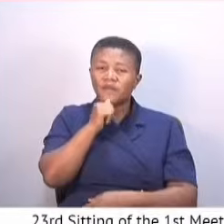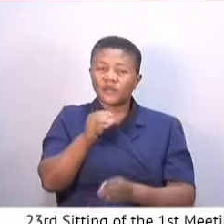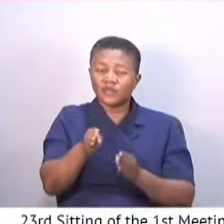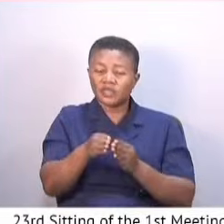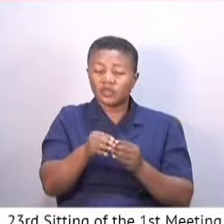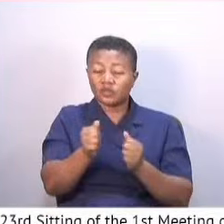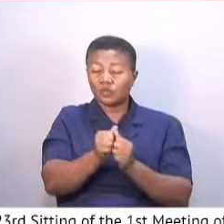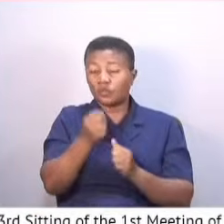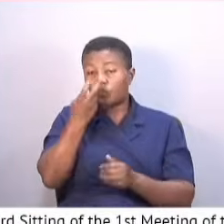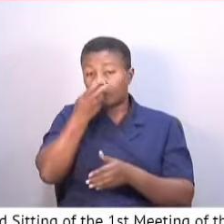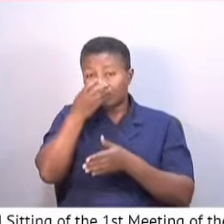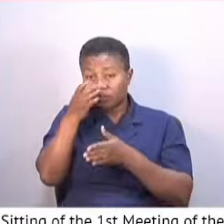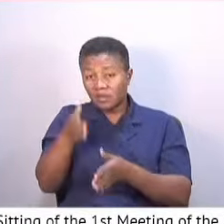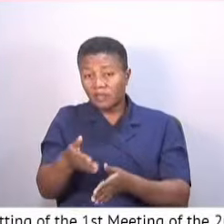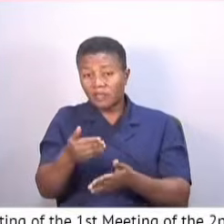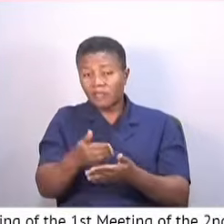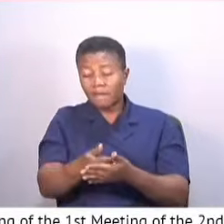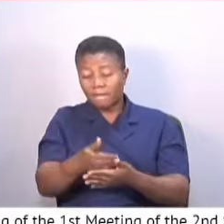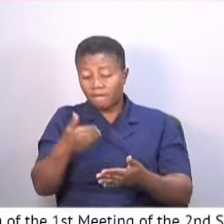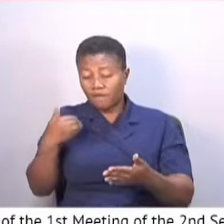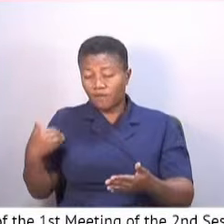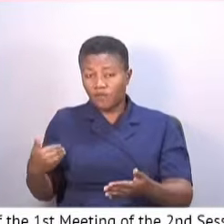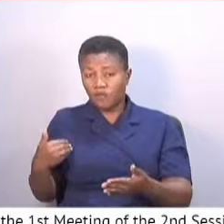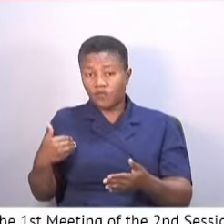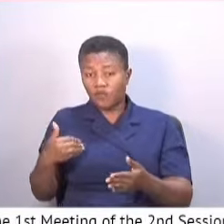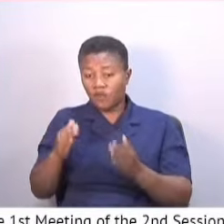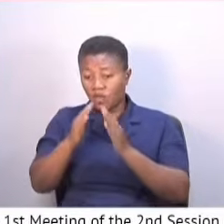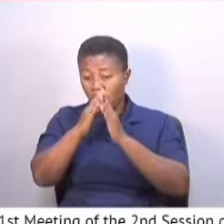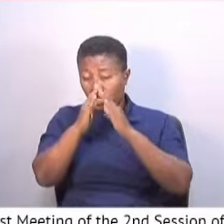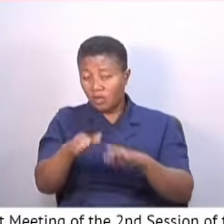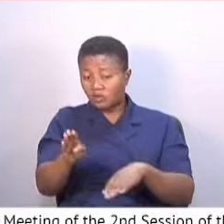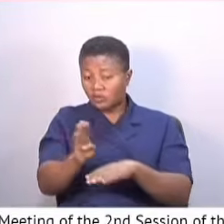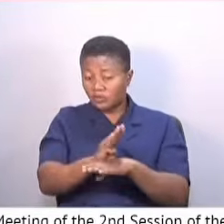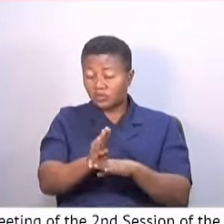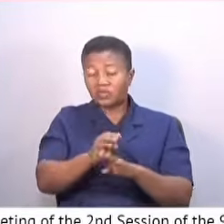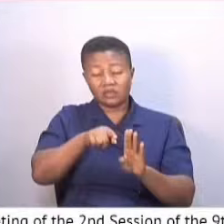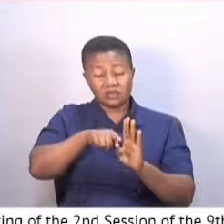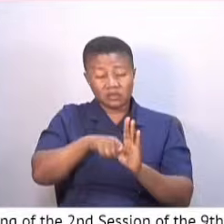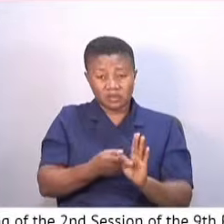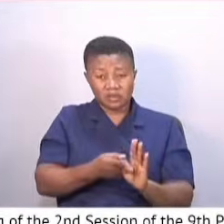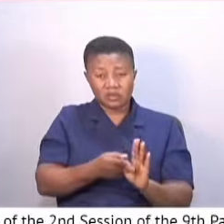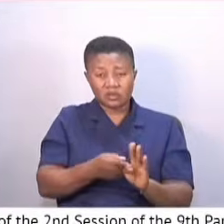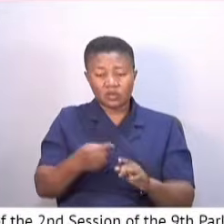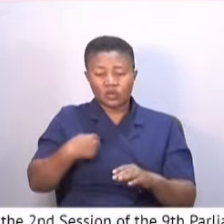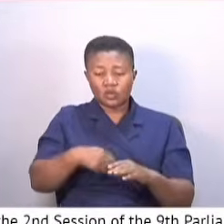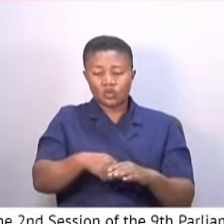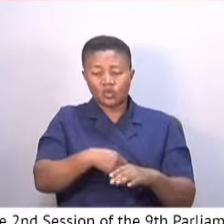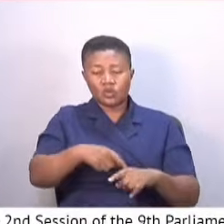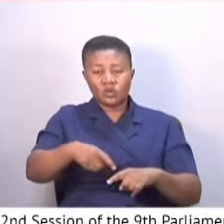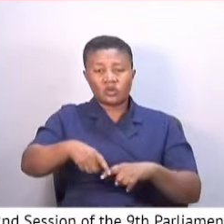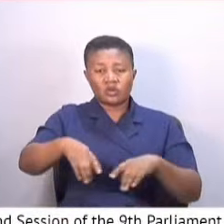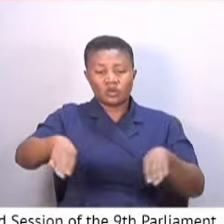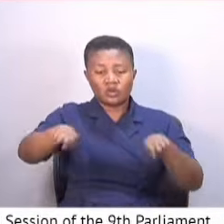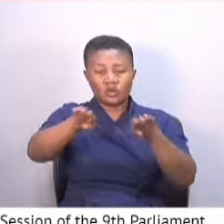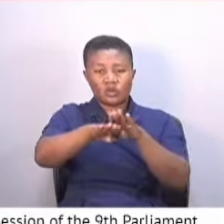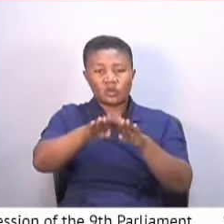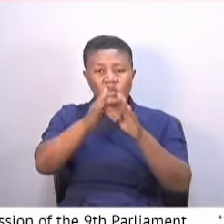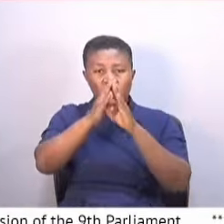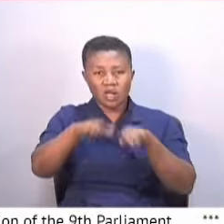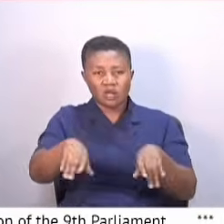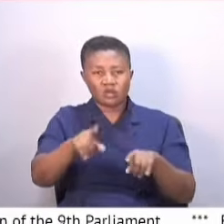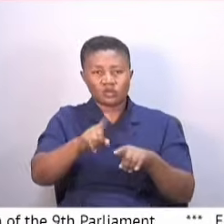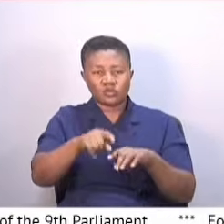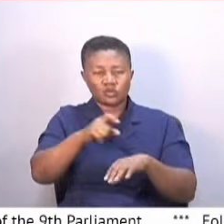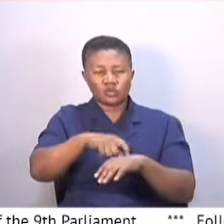the Speaker before the commencement of the House. We adjourn the House to 12